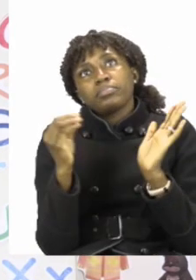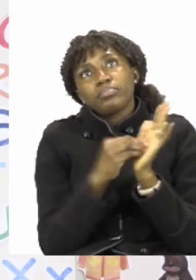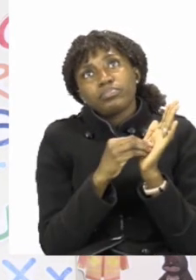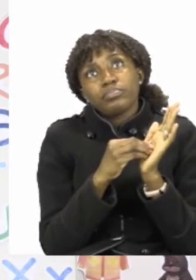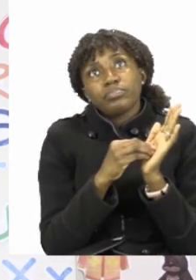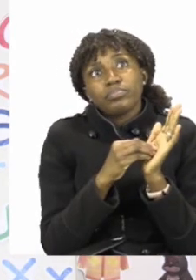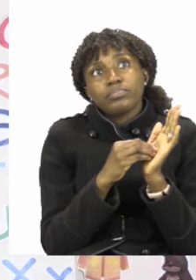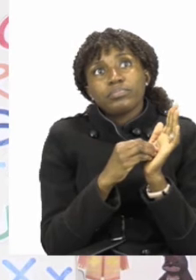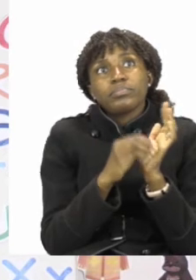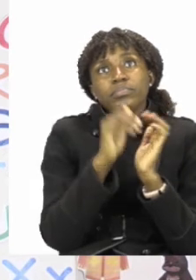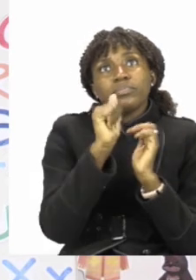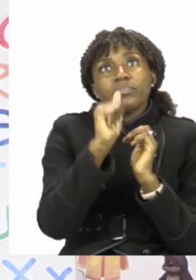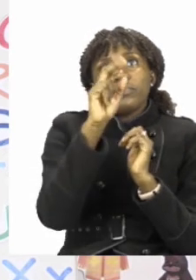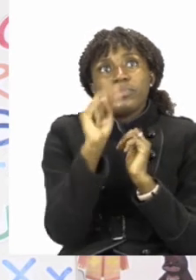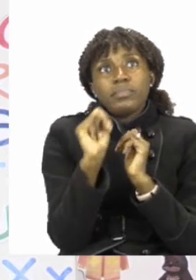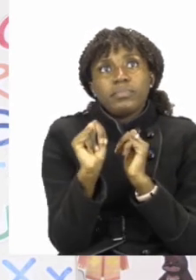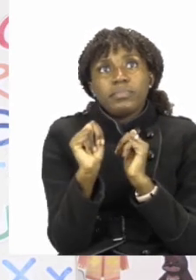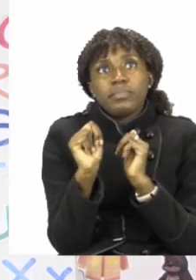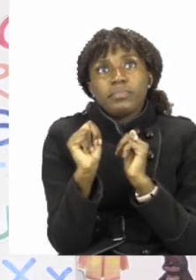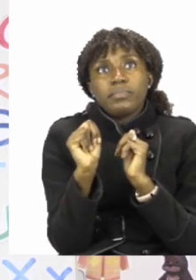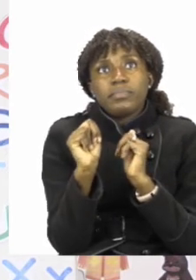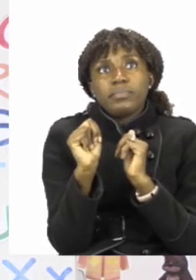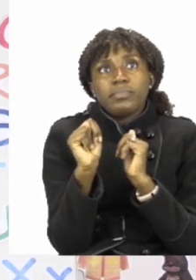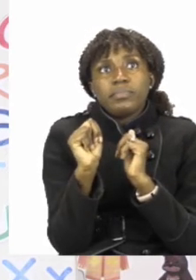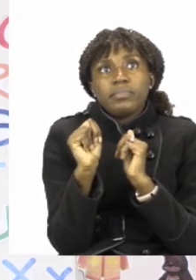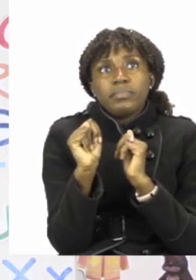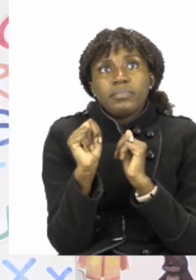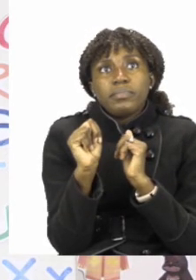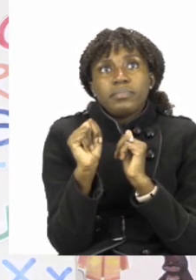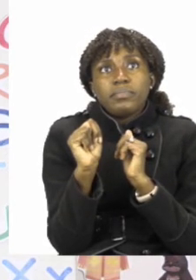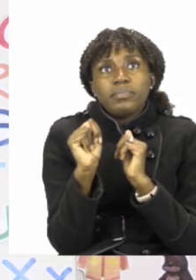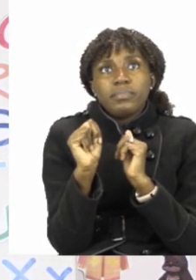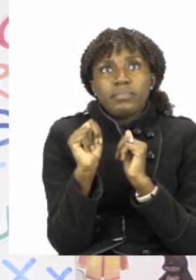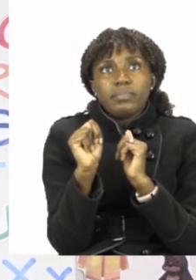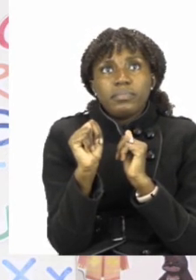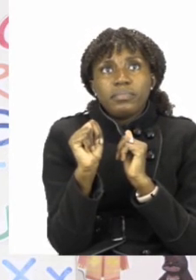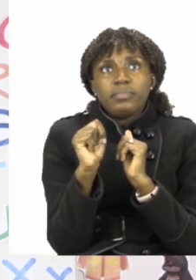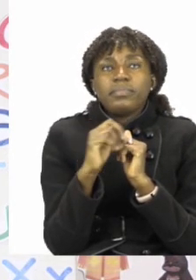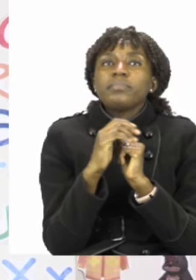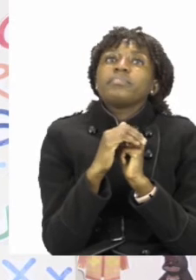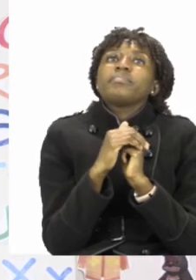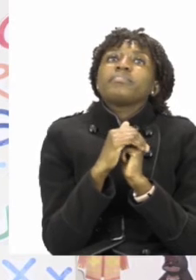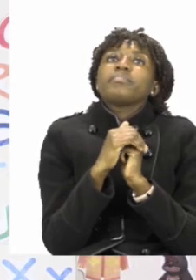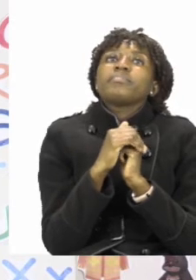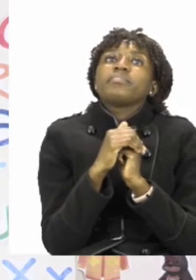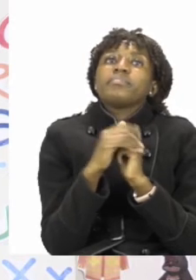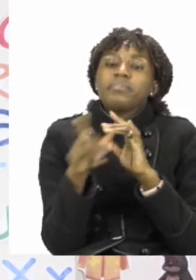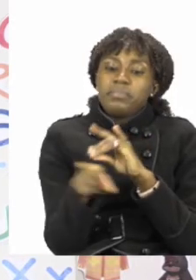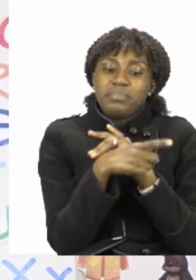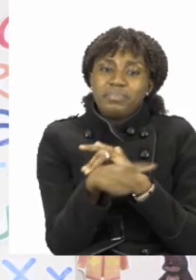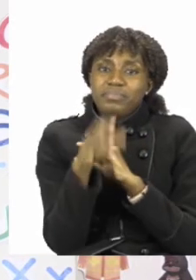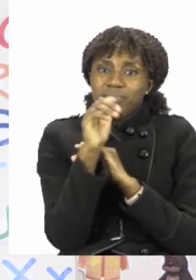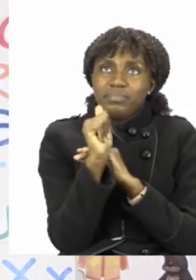here for an. So now we say an elephant.